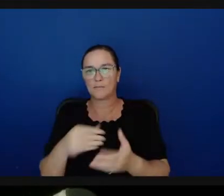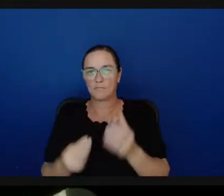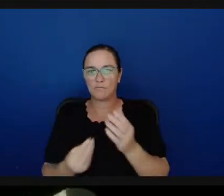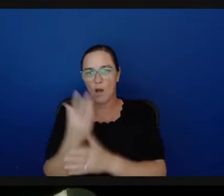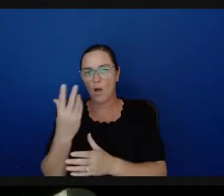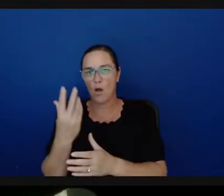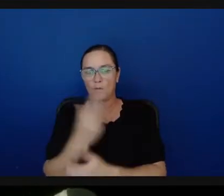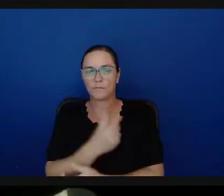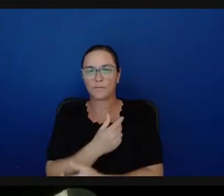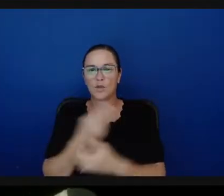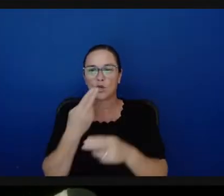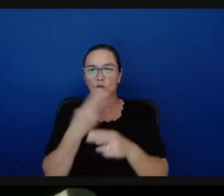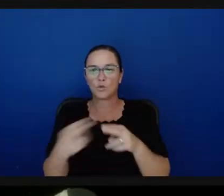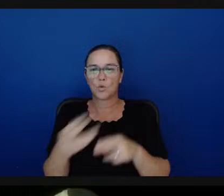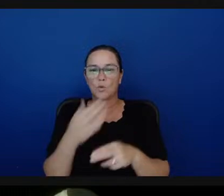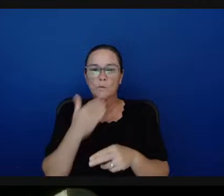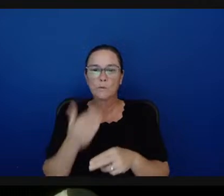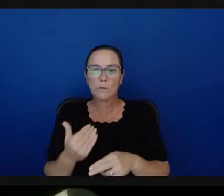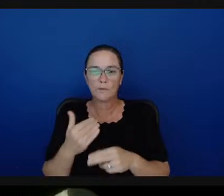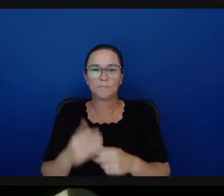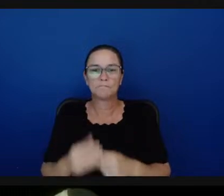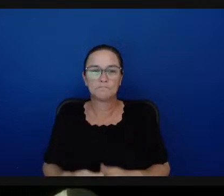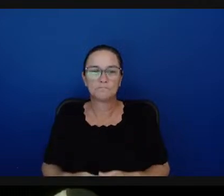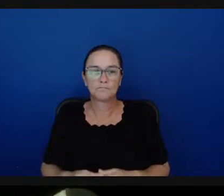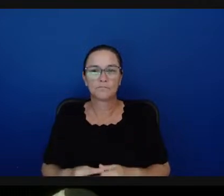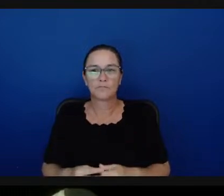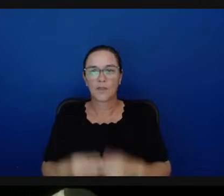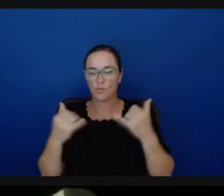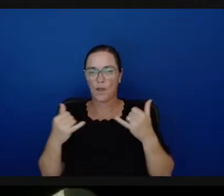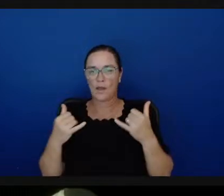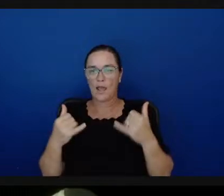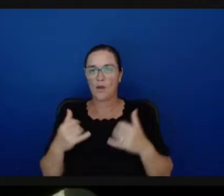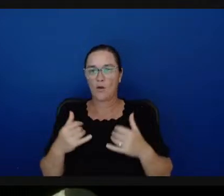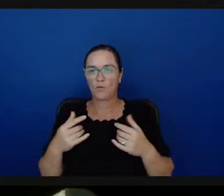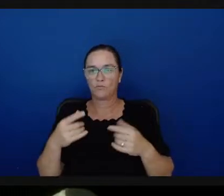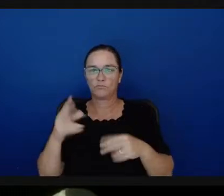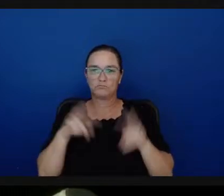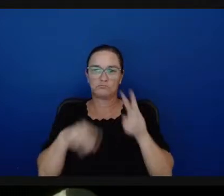But short and sweet, and there we have our current view from the S2 camera.